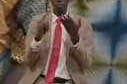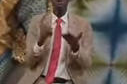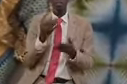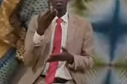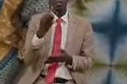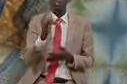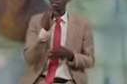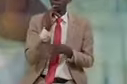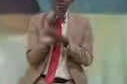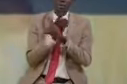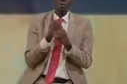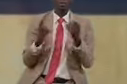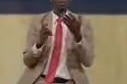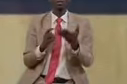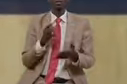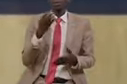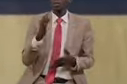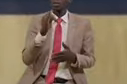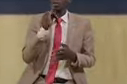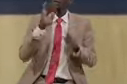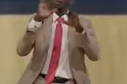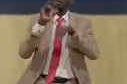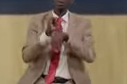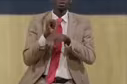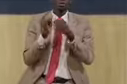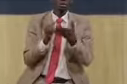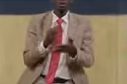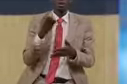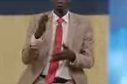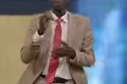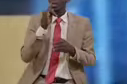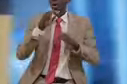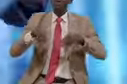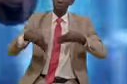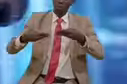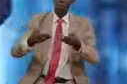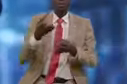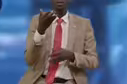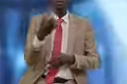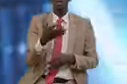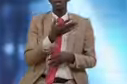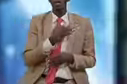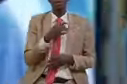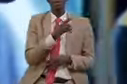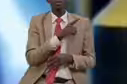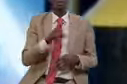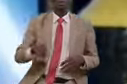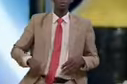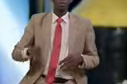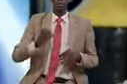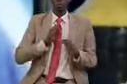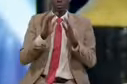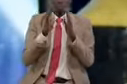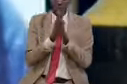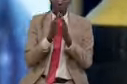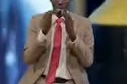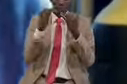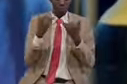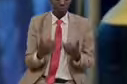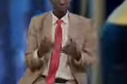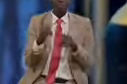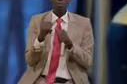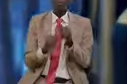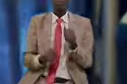deliverance there. There's miracle there. There's provision there. And Lord, I pray that now,